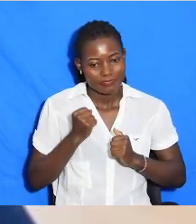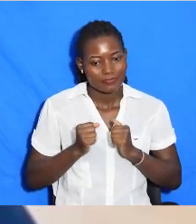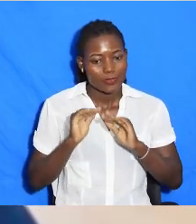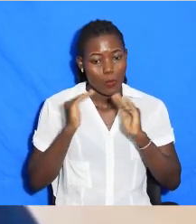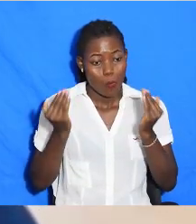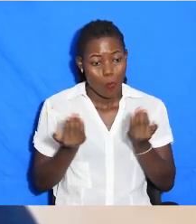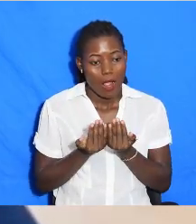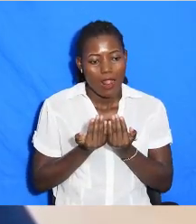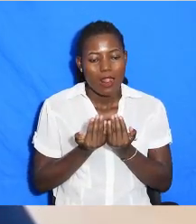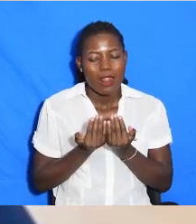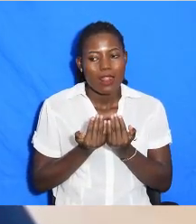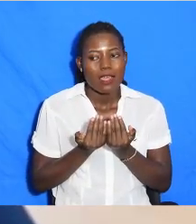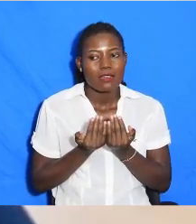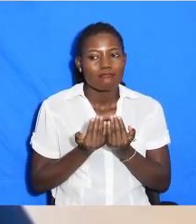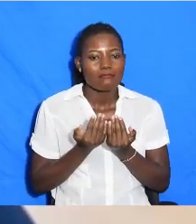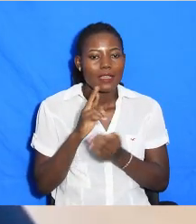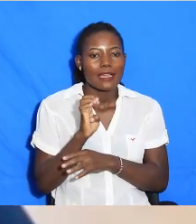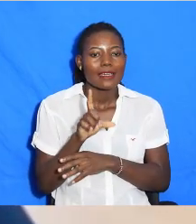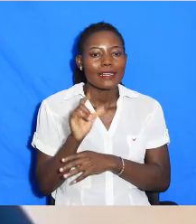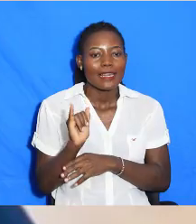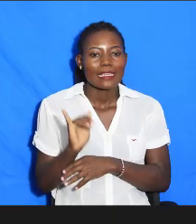world athletics relay silver medalist,